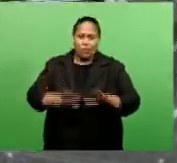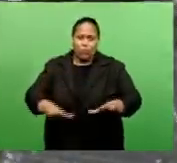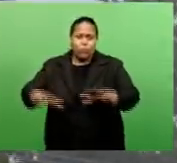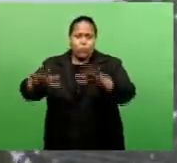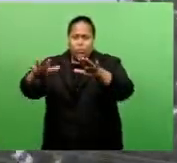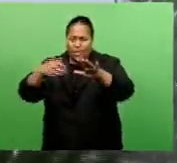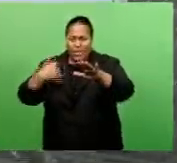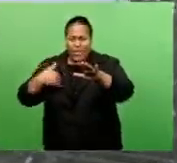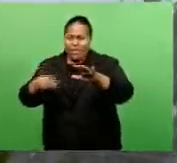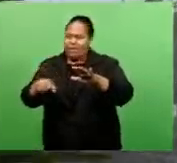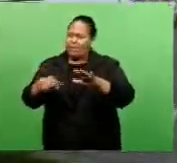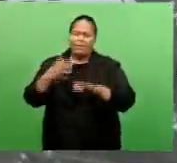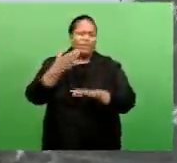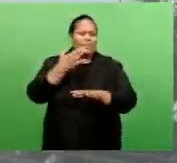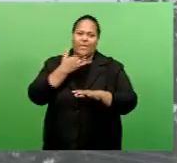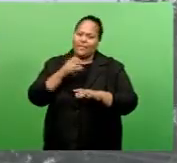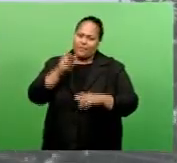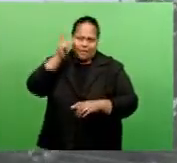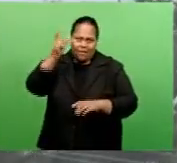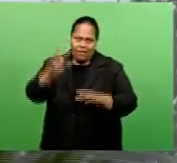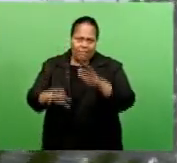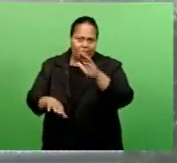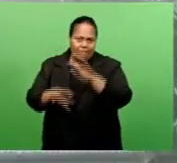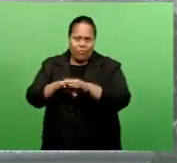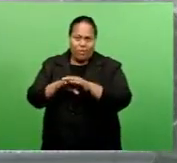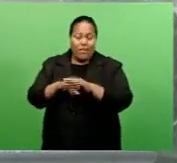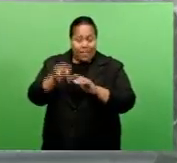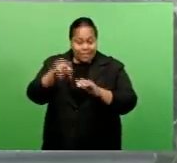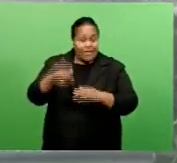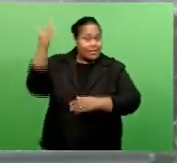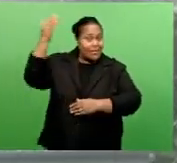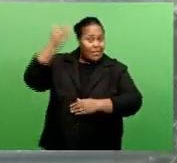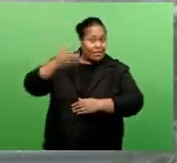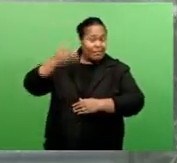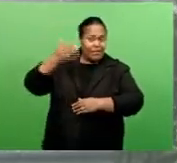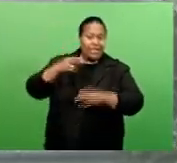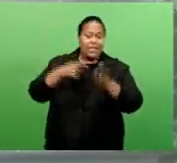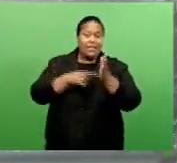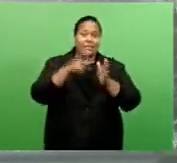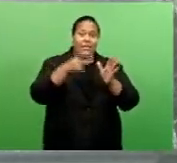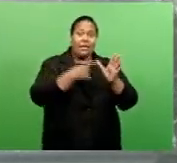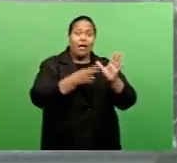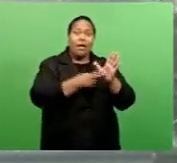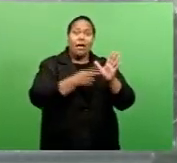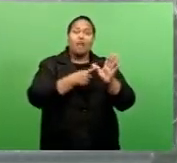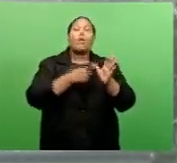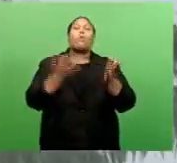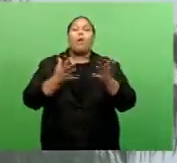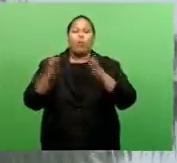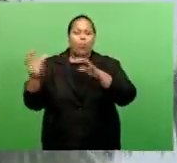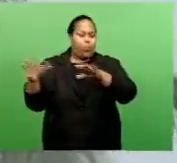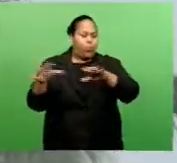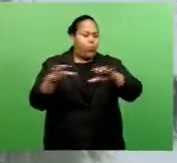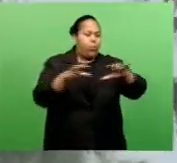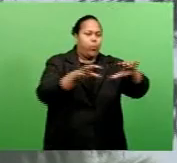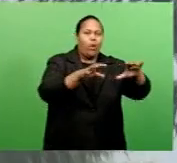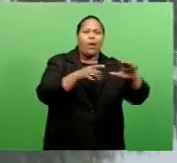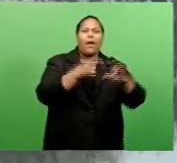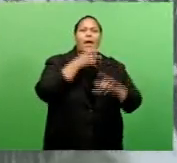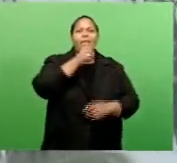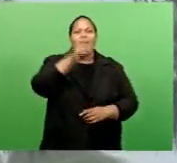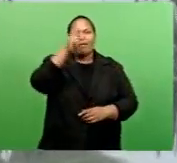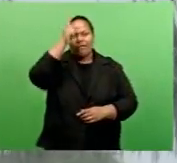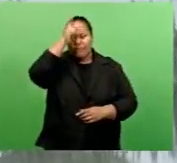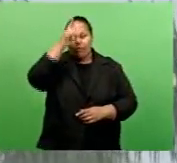let their guards down. Later this evening, QAUIA will move closer to Kandavu. However, the severe weather will continue over Viti